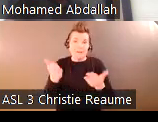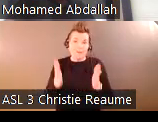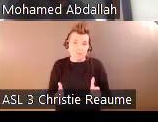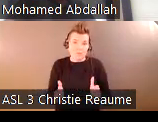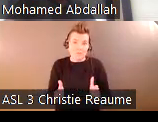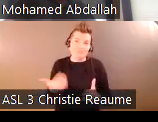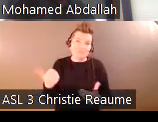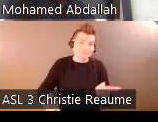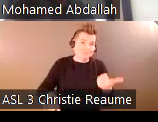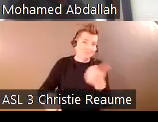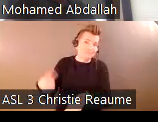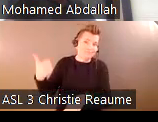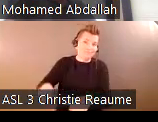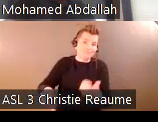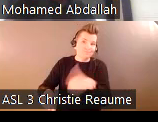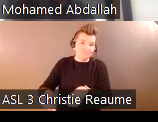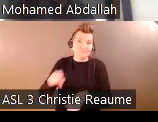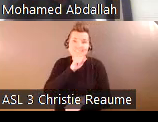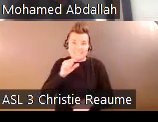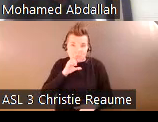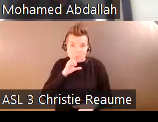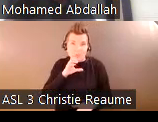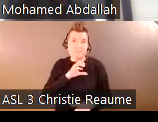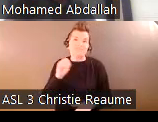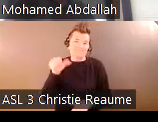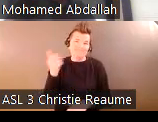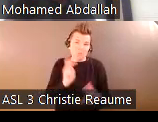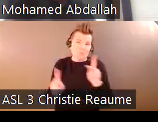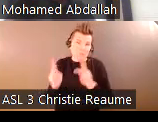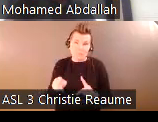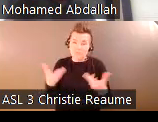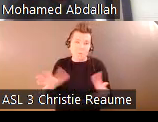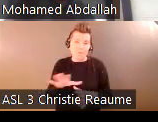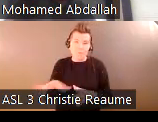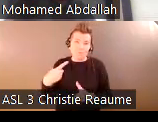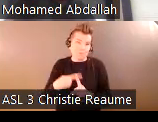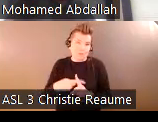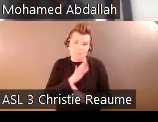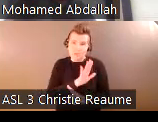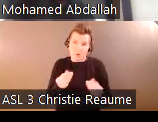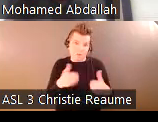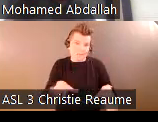away seniors and others from using or renting their properties.